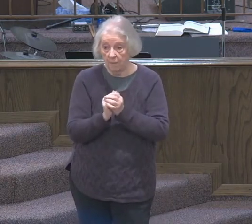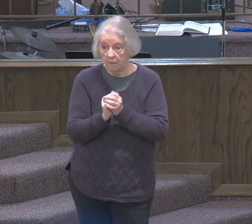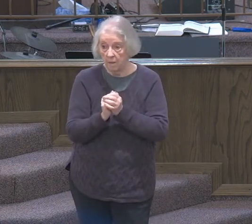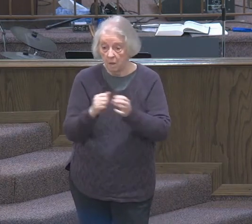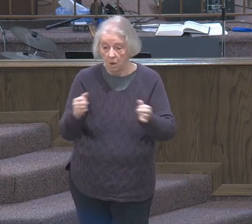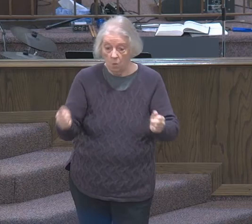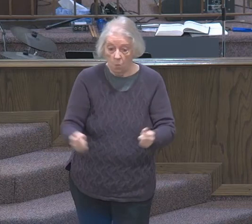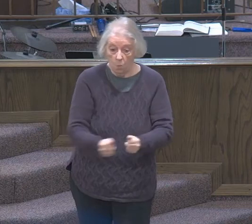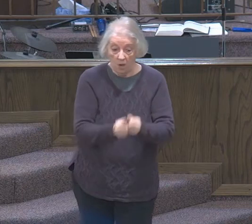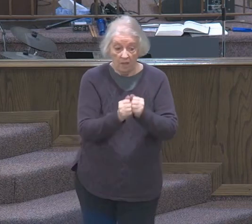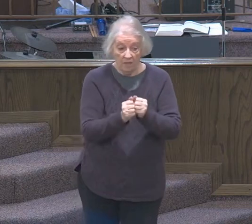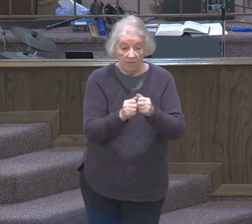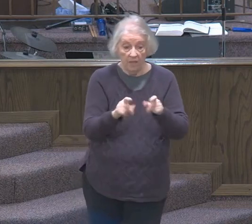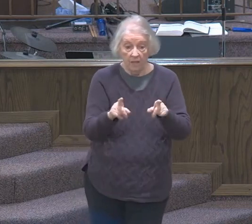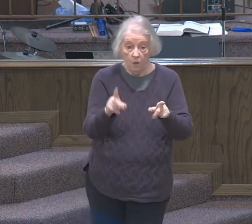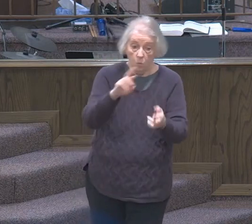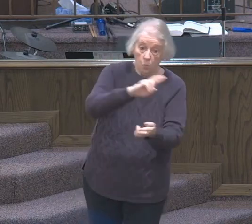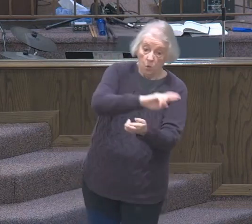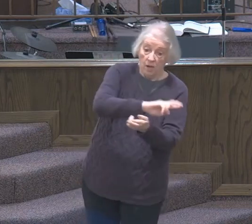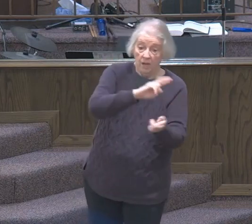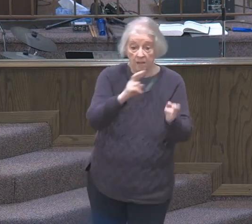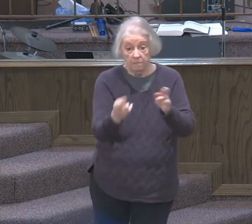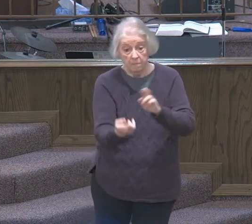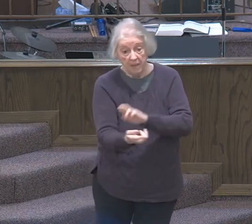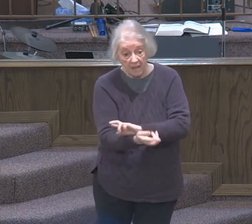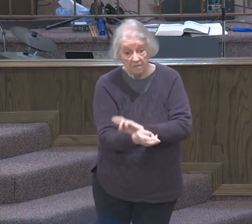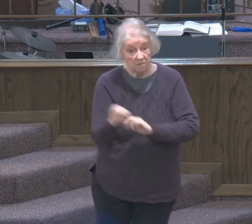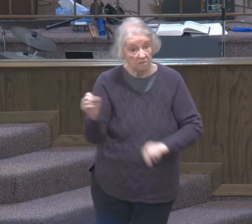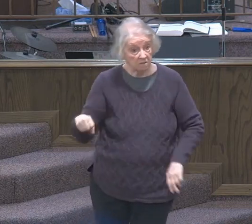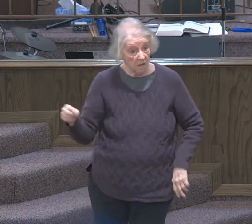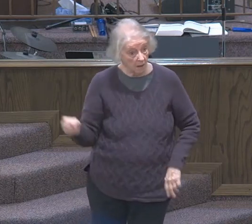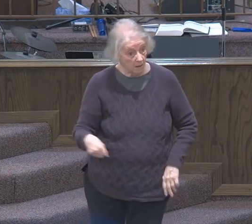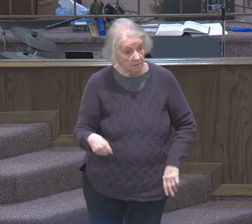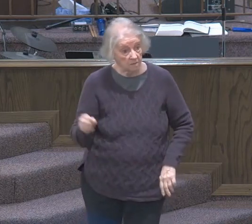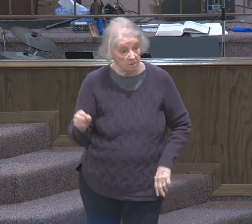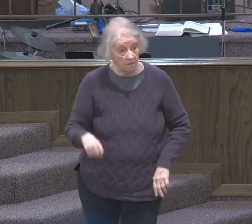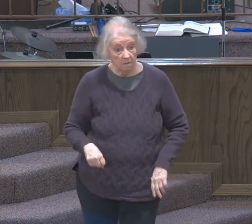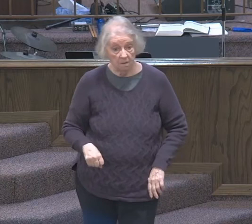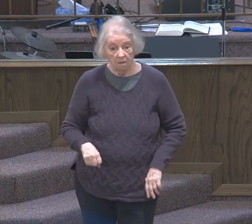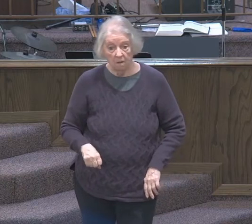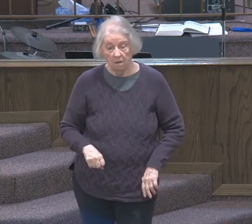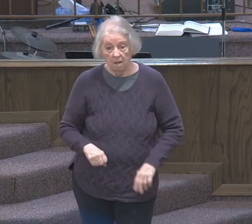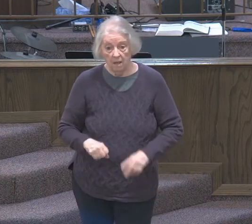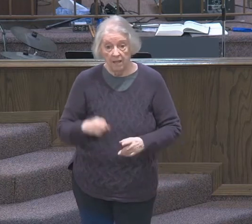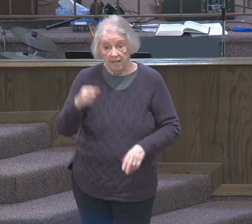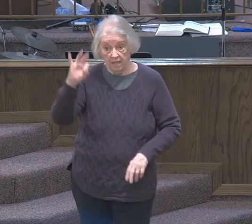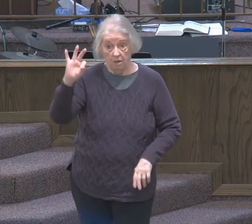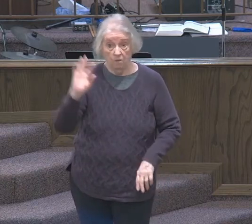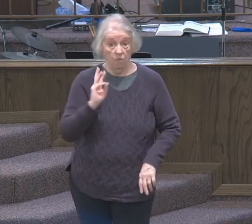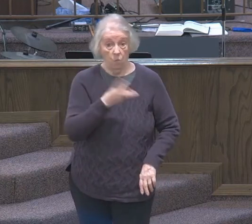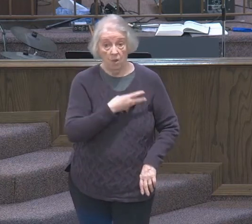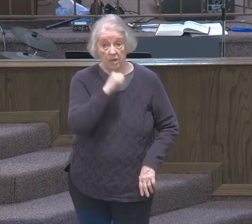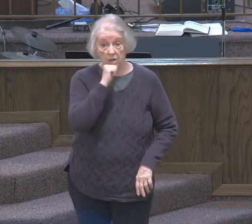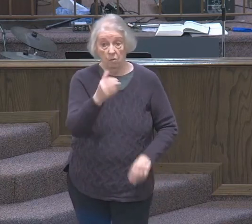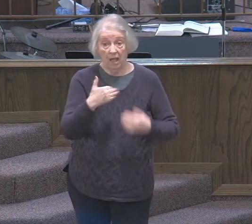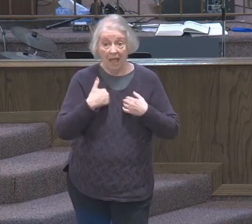and repentance. He said, "Woe is me, for I am a man undone. I am a man of